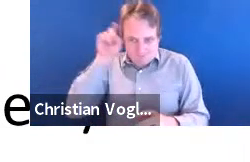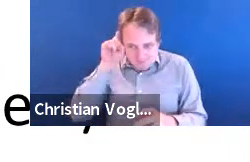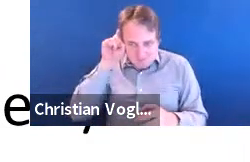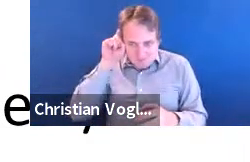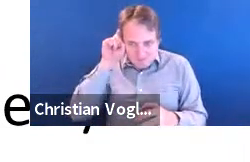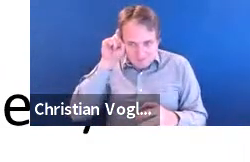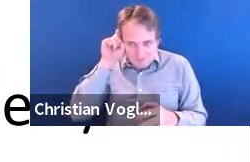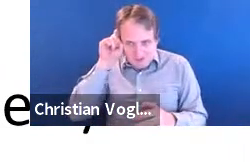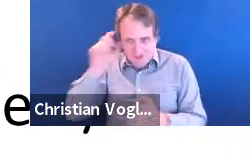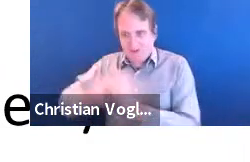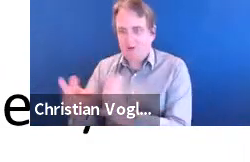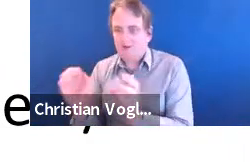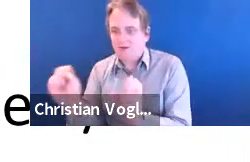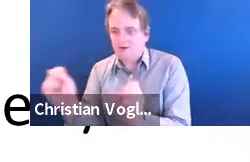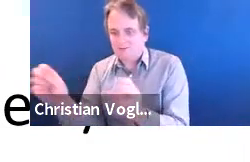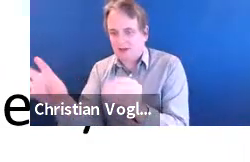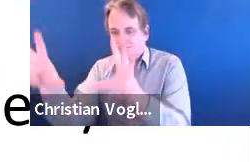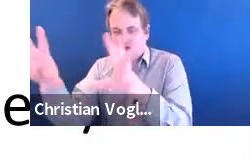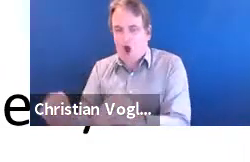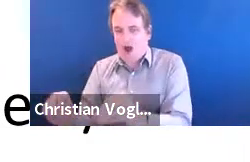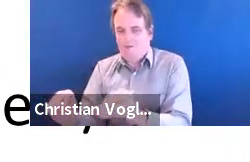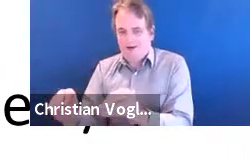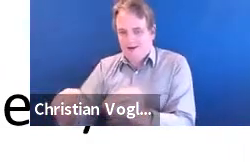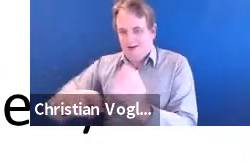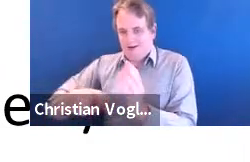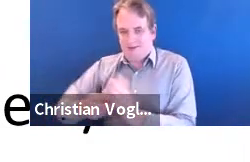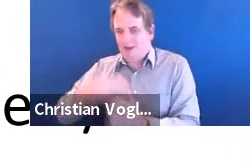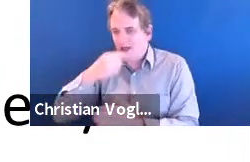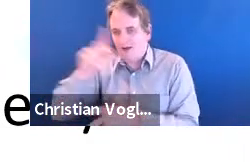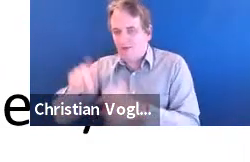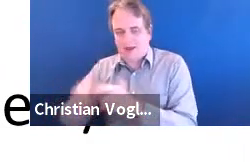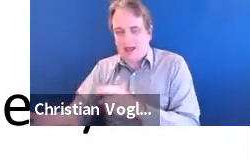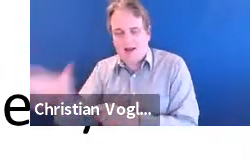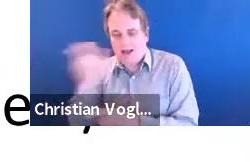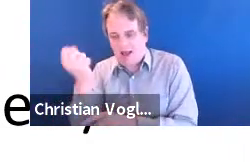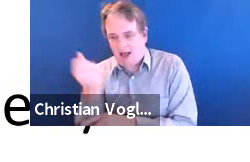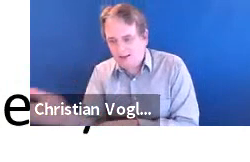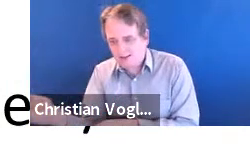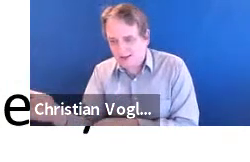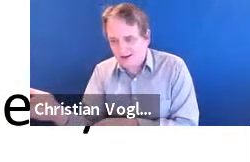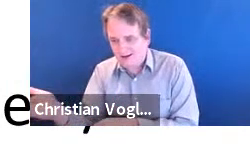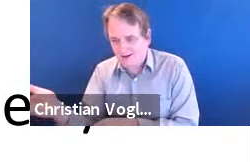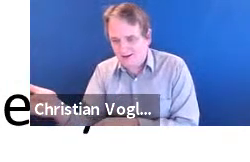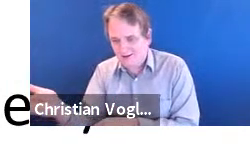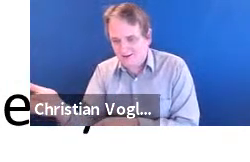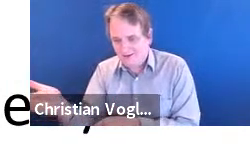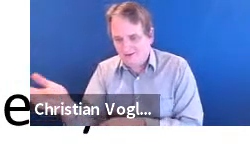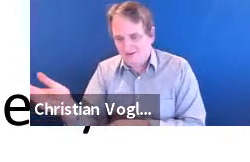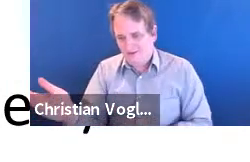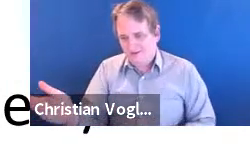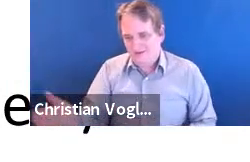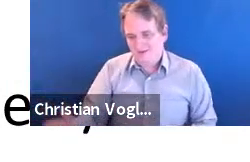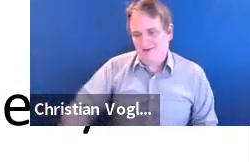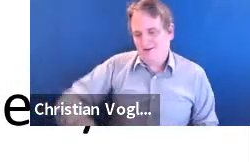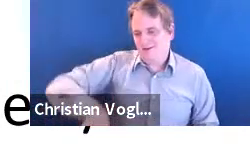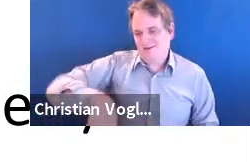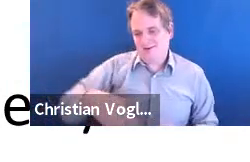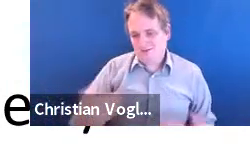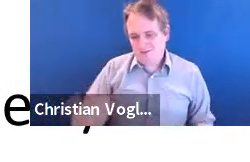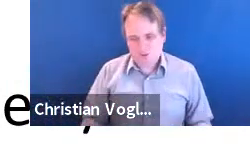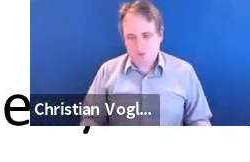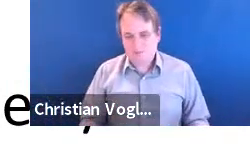speakers don't work, or I can get the information from the autonomous vehicle, but I can no longer hear my fellow